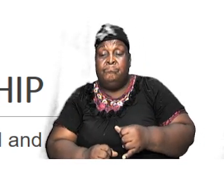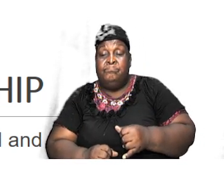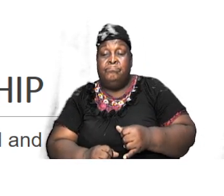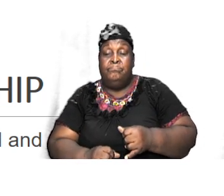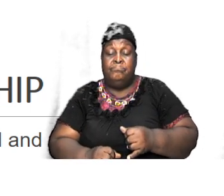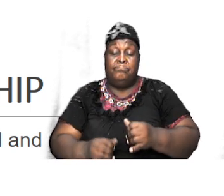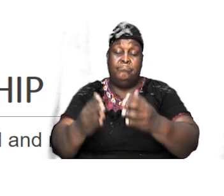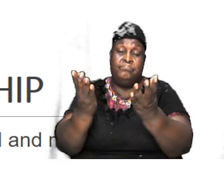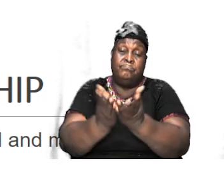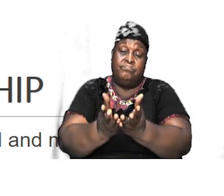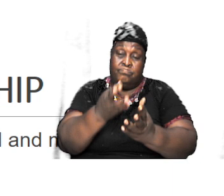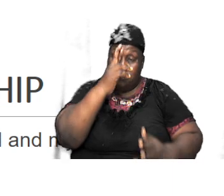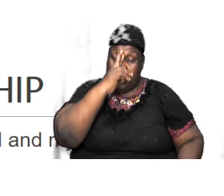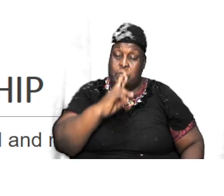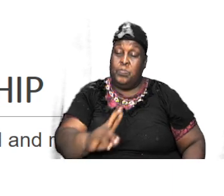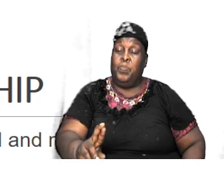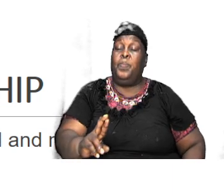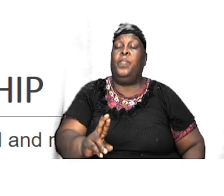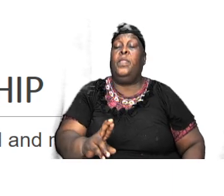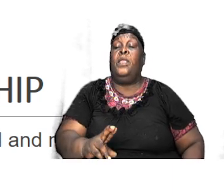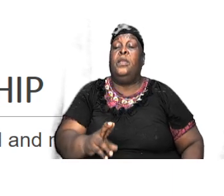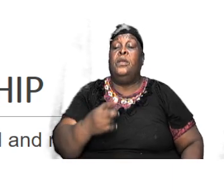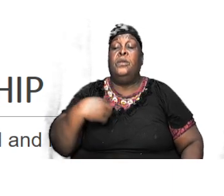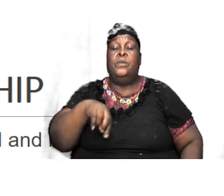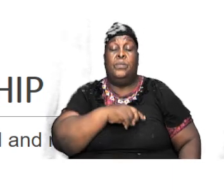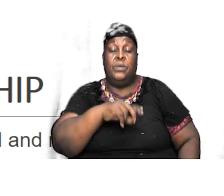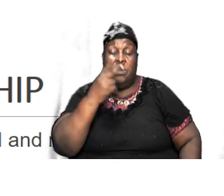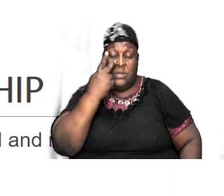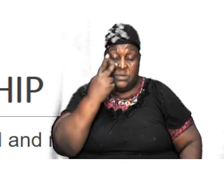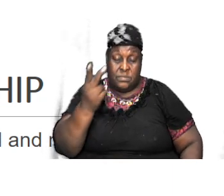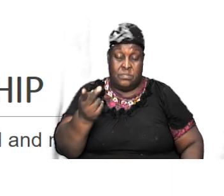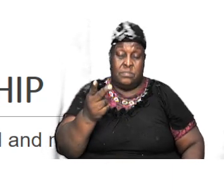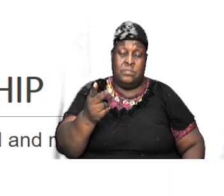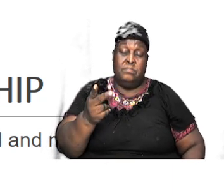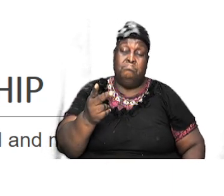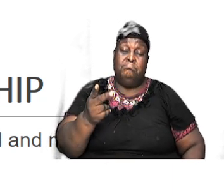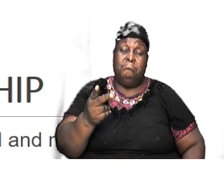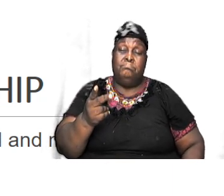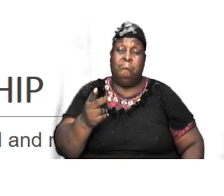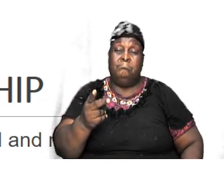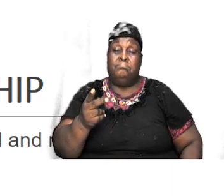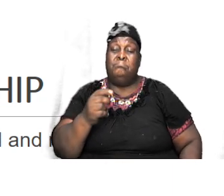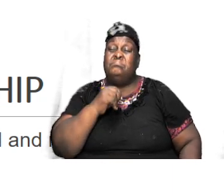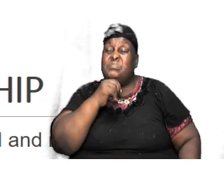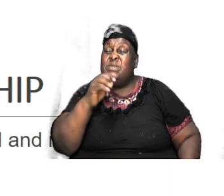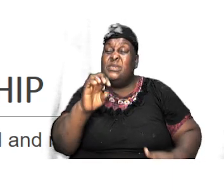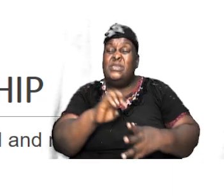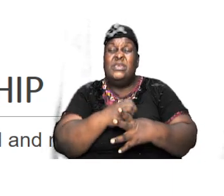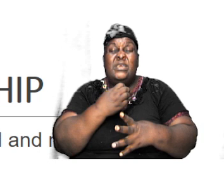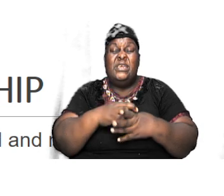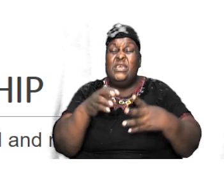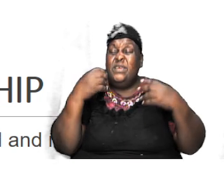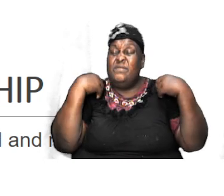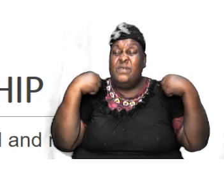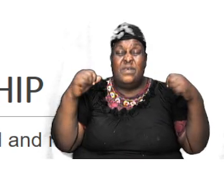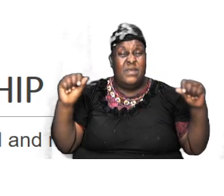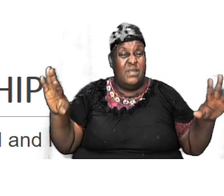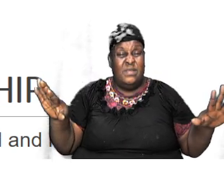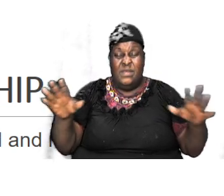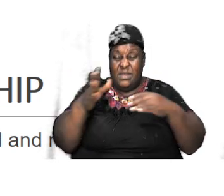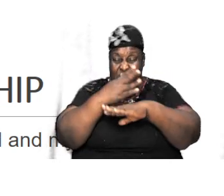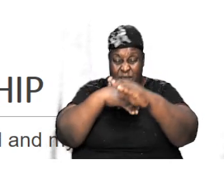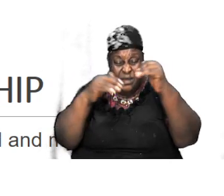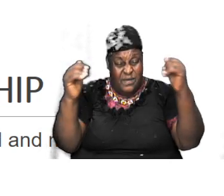the book of Revelation, we see where not even angels in